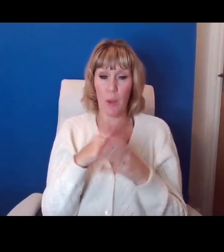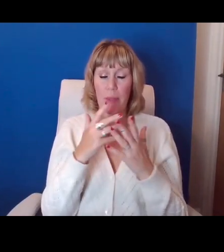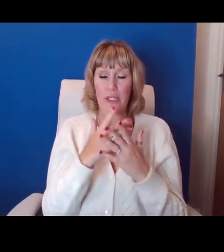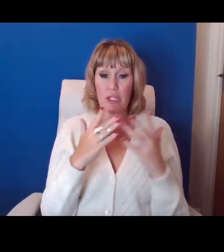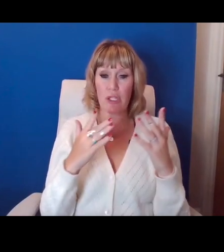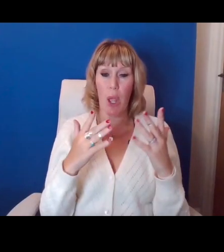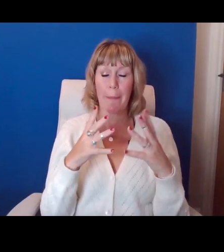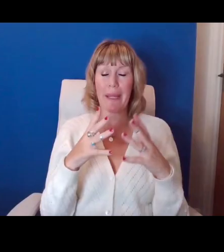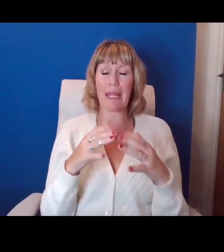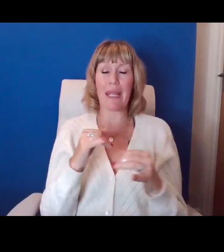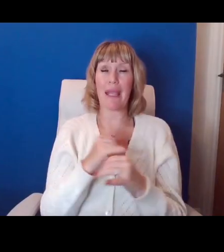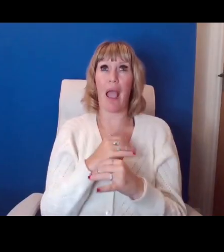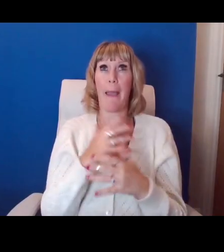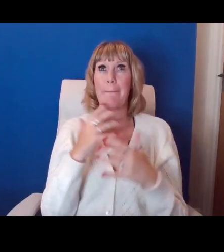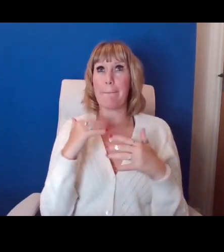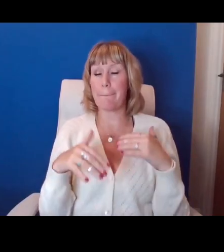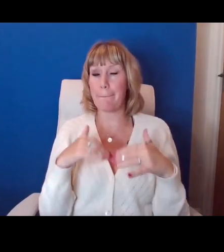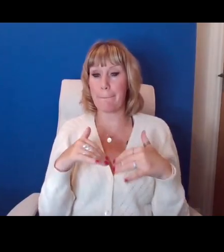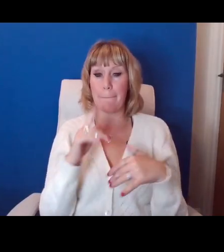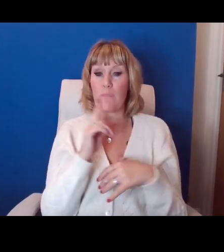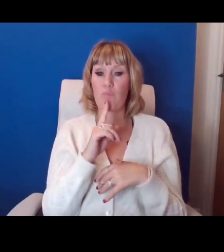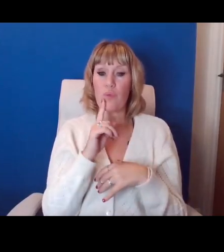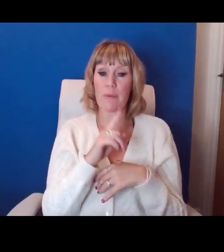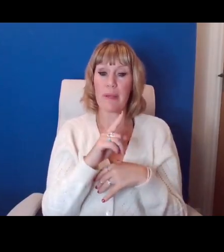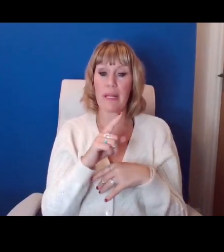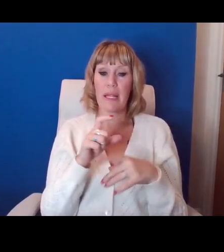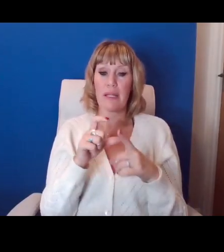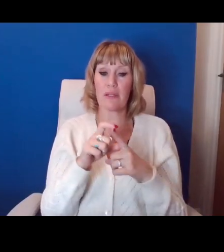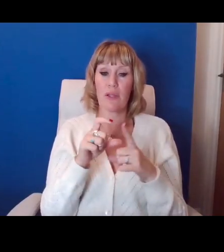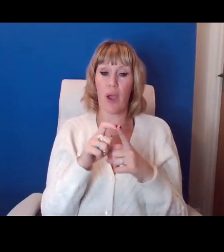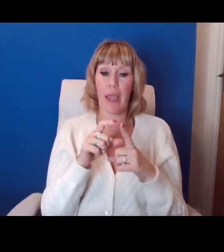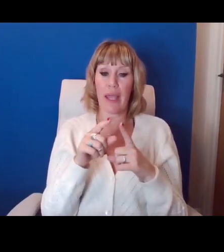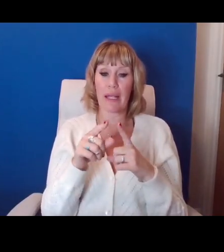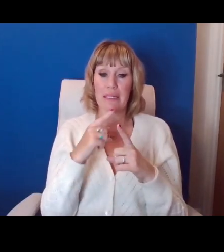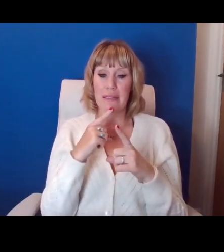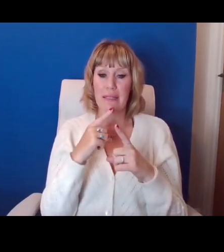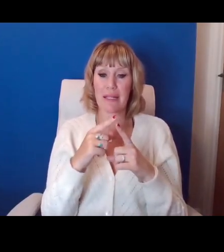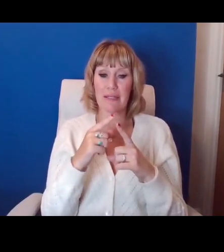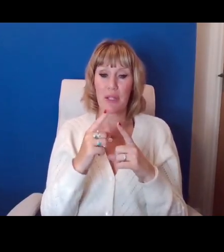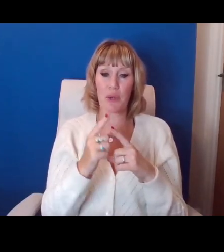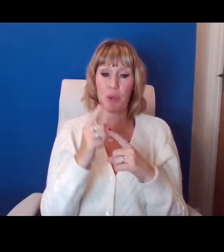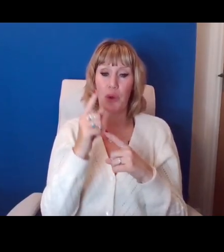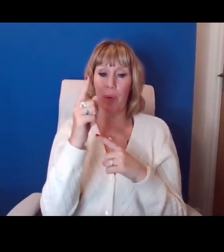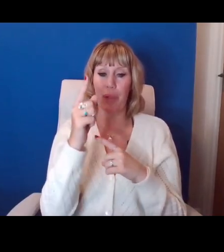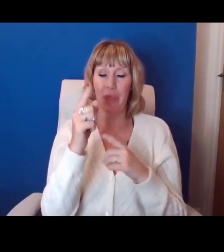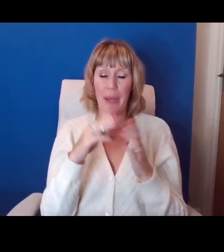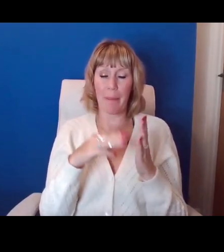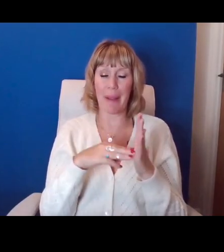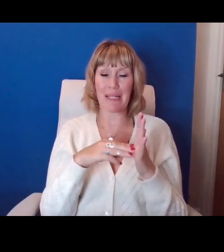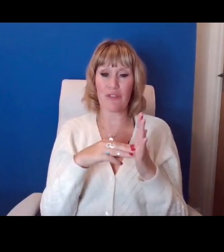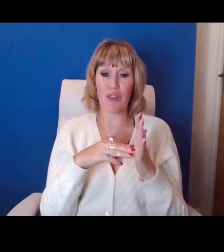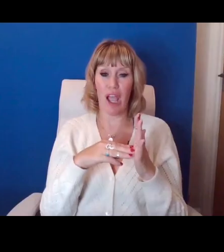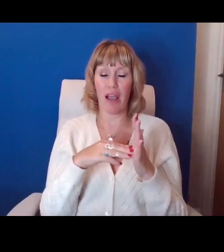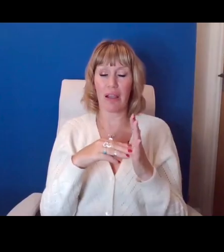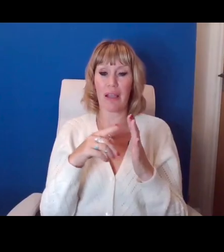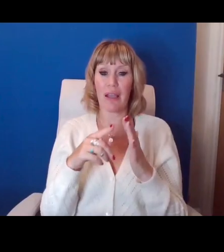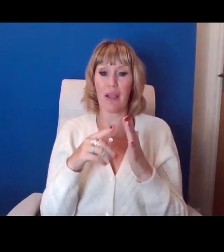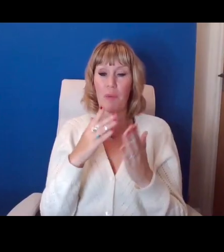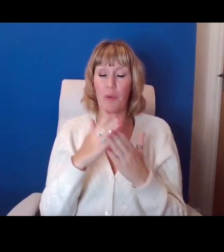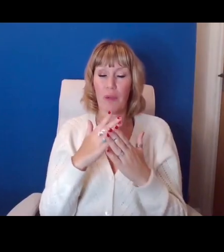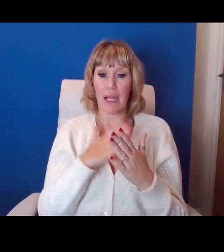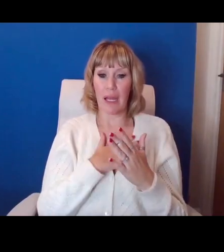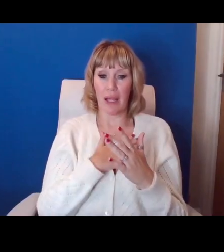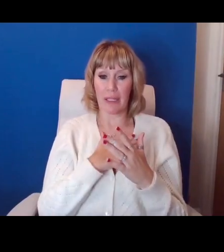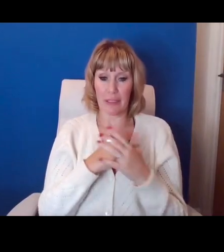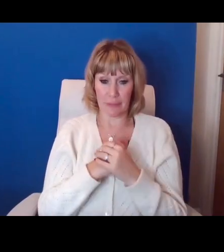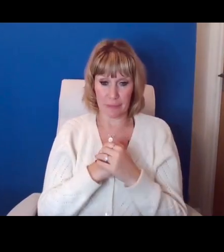incredible women. And Diane's actually on Instagram as Northern Matriarch, which I really do like.